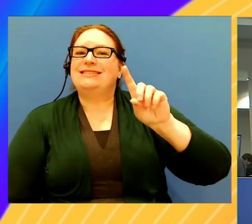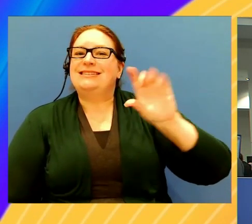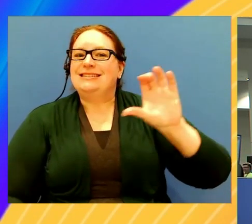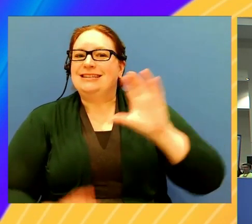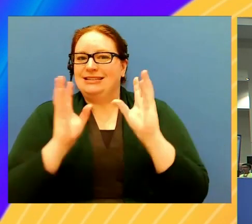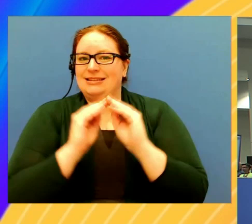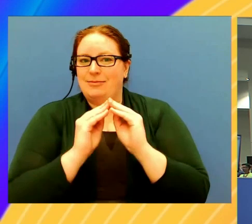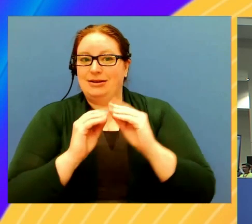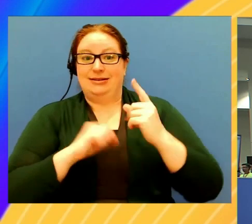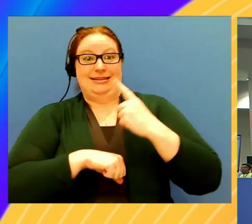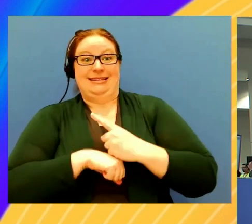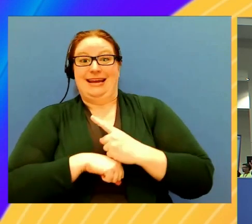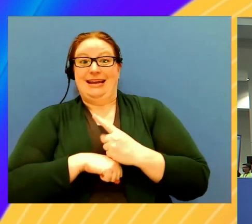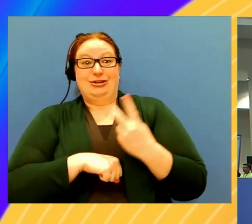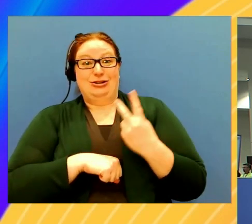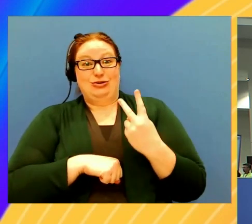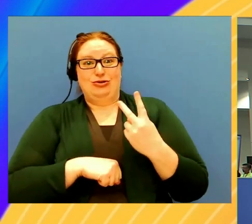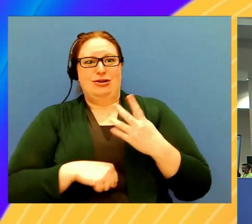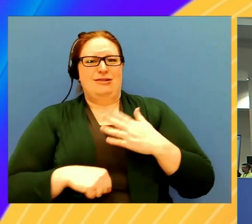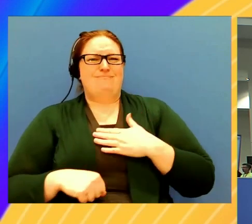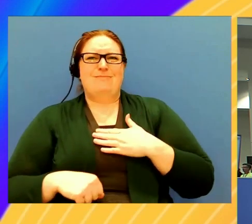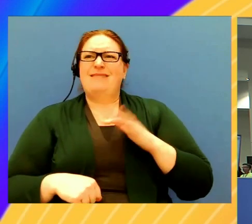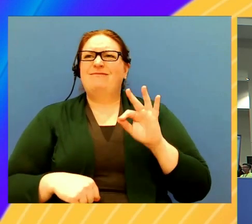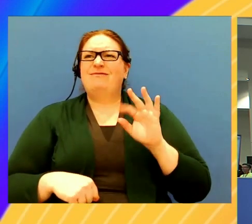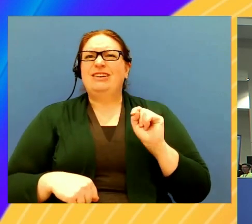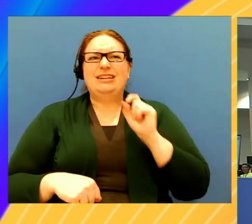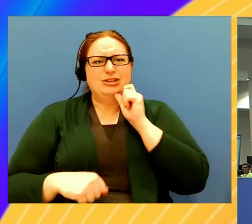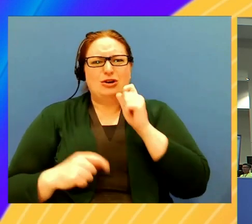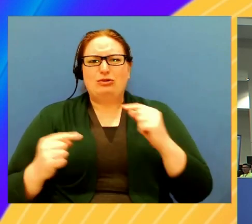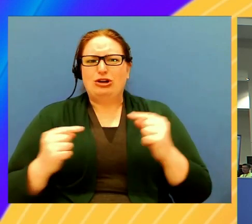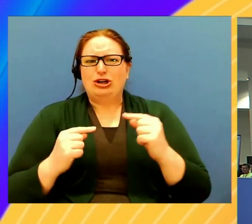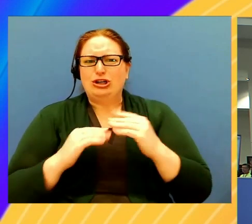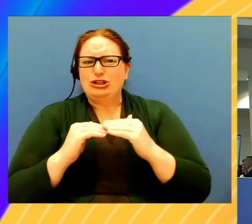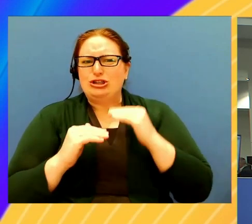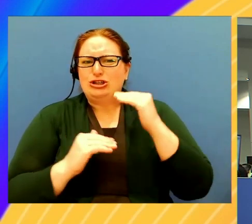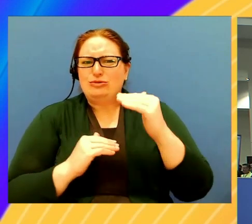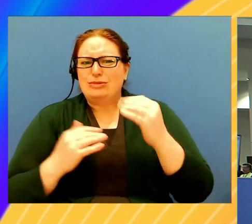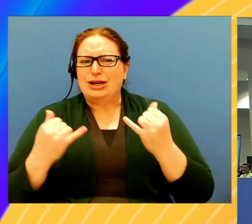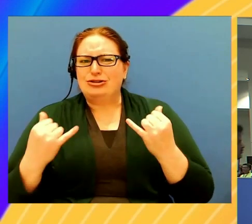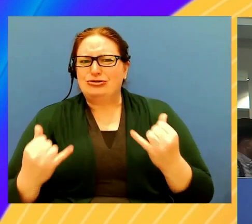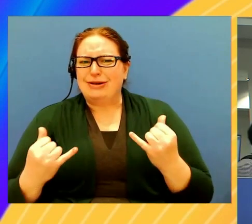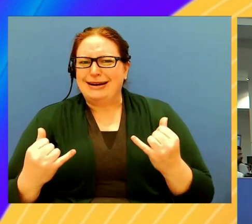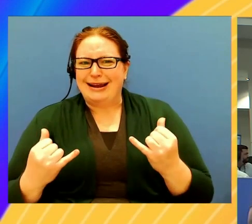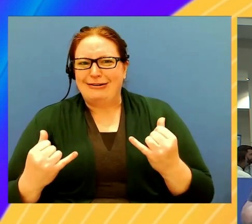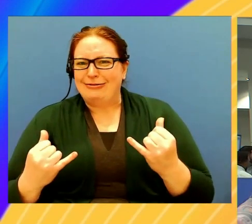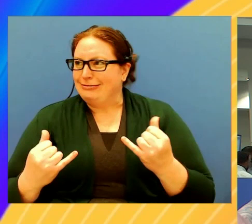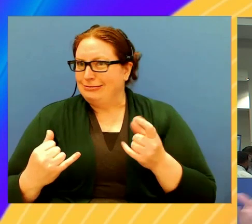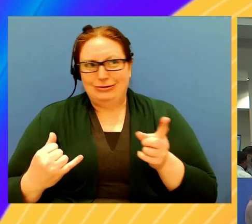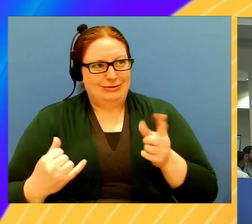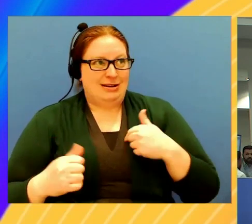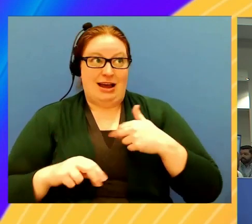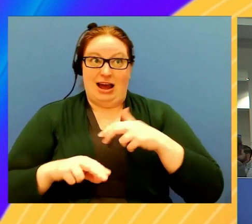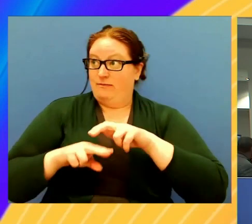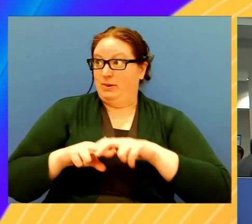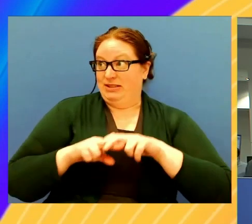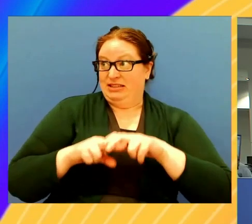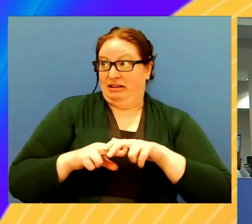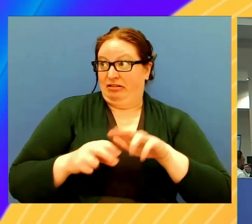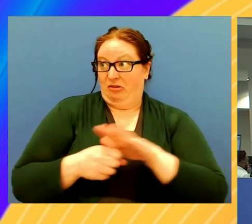2, and my feet don't hurt too much right now. What about you? I've been sitting the whole time. Yeah, we've been doing this. Actually up here,